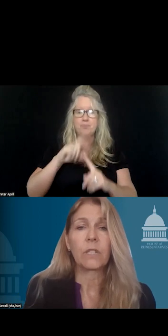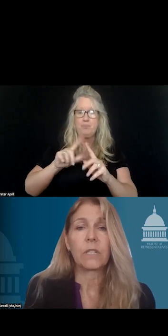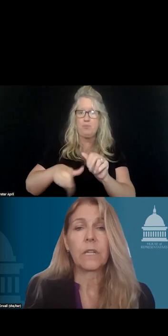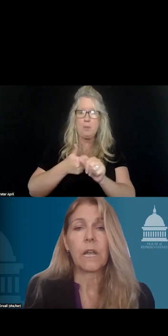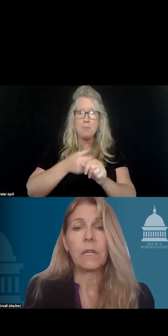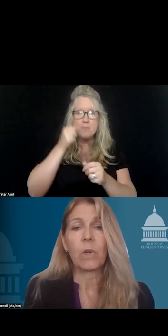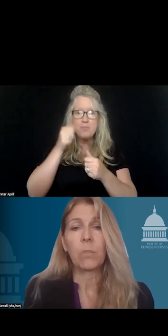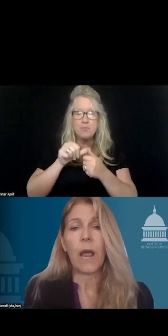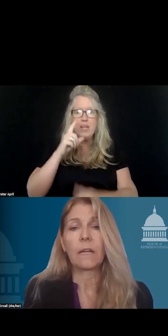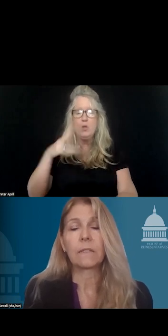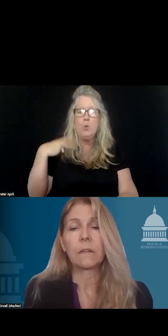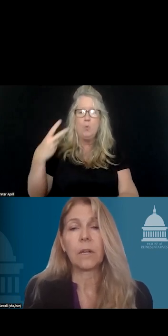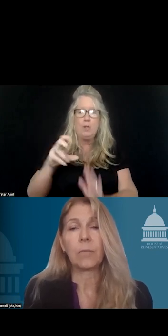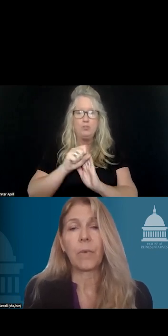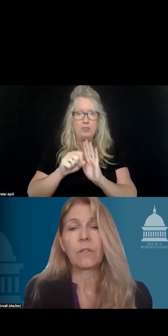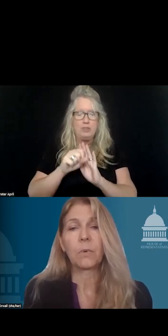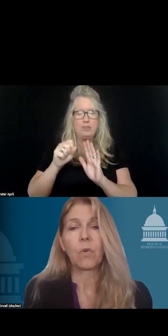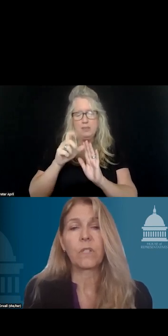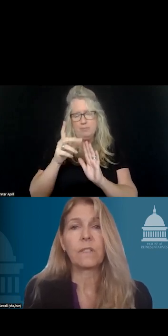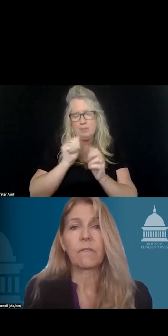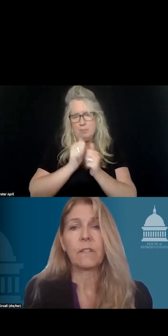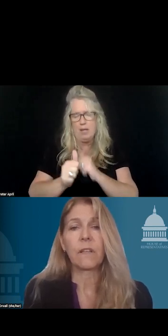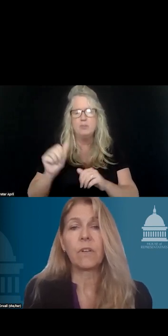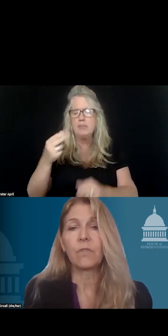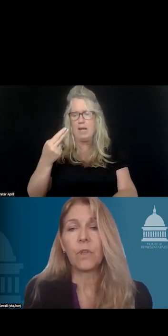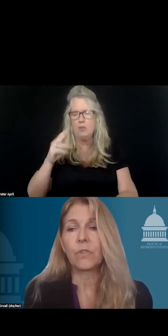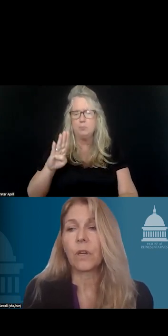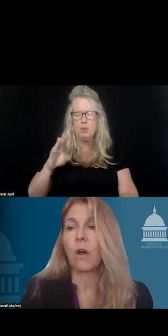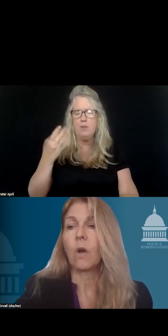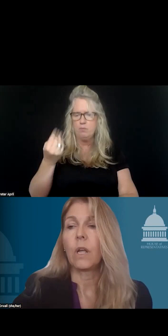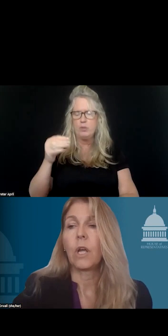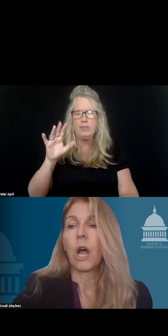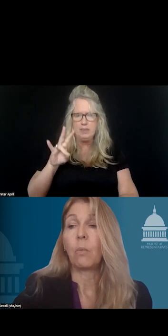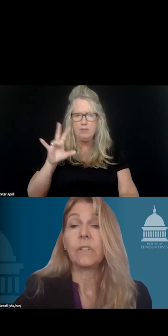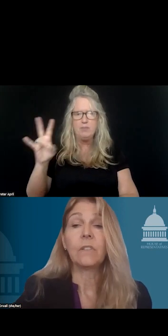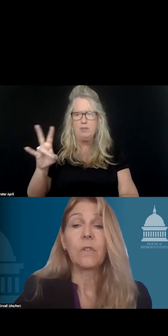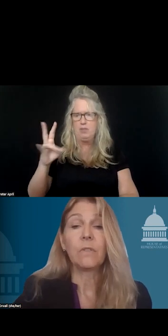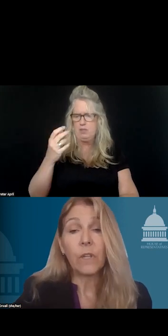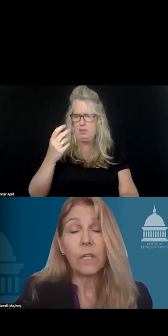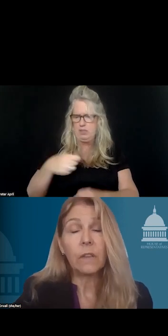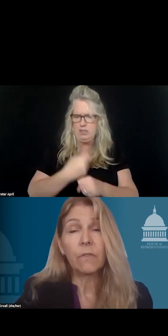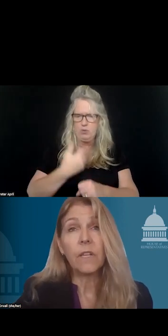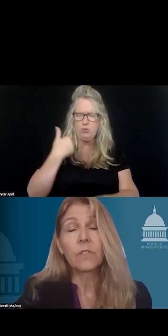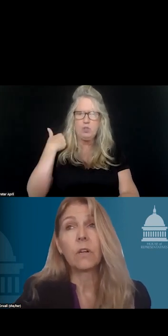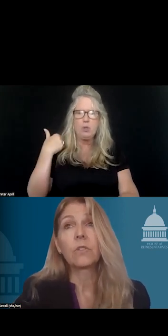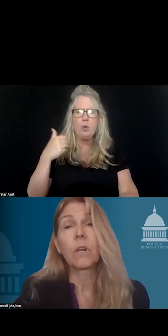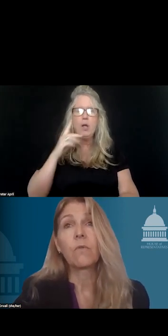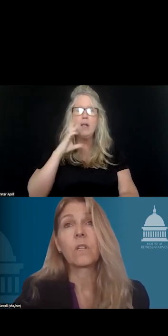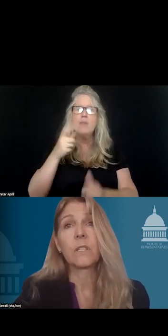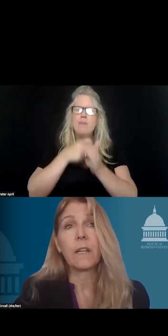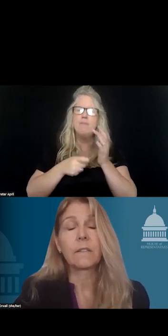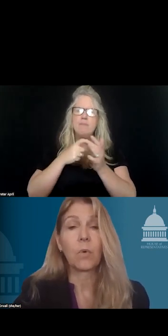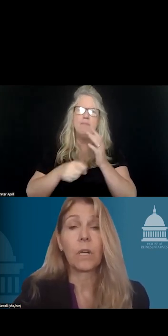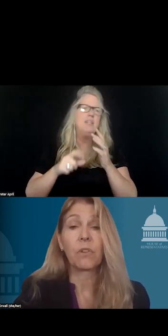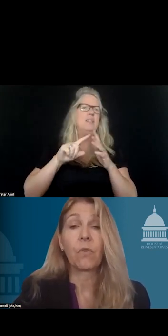recall, Washington State, we passed House Bill 1477 a few years ago. We did do the fee. The fee started at